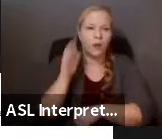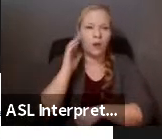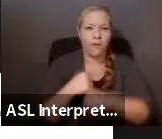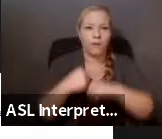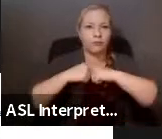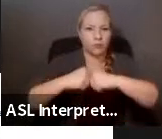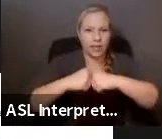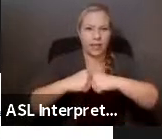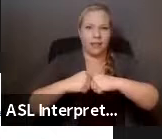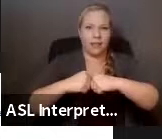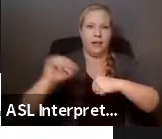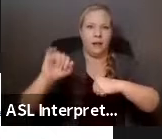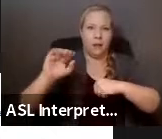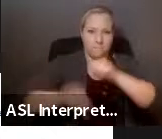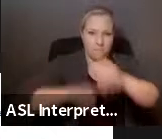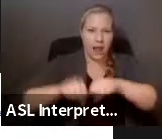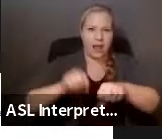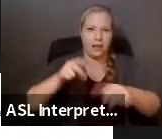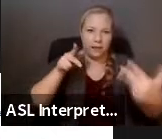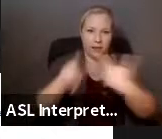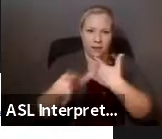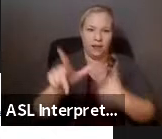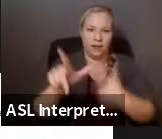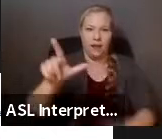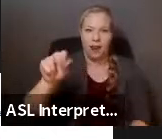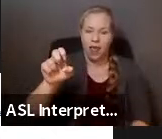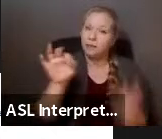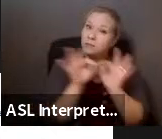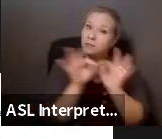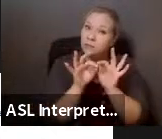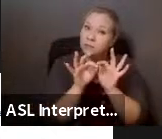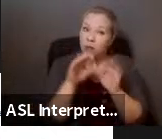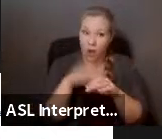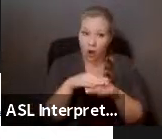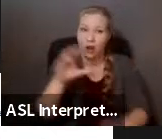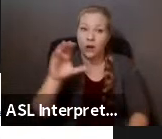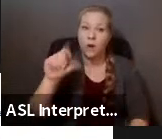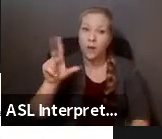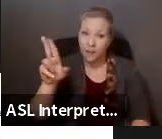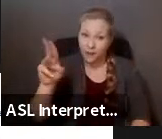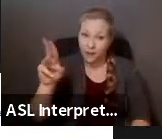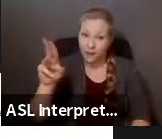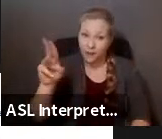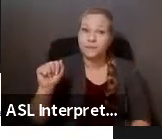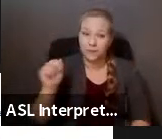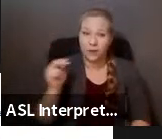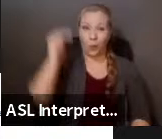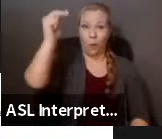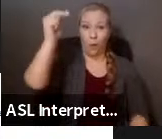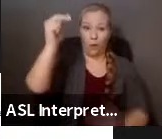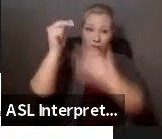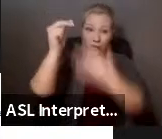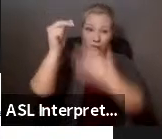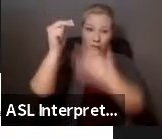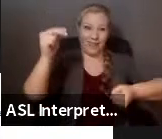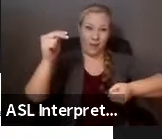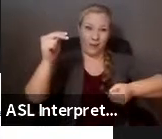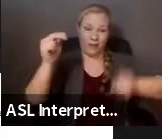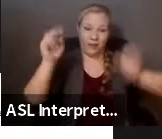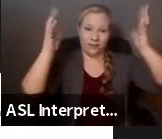Columbia. That's going to be a really key north-south connection. Beyond that, if we could go back to